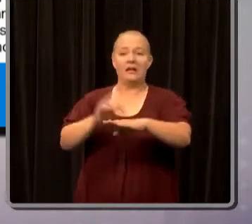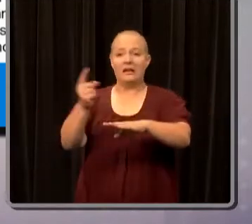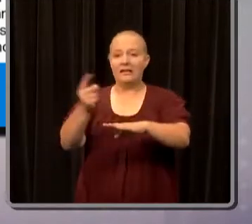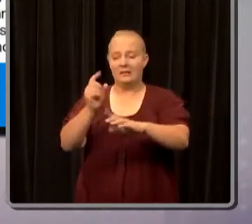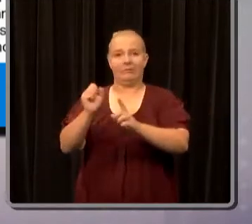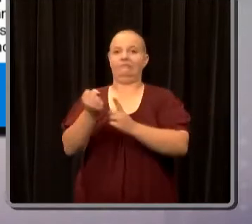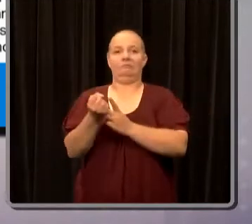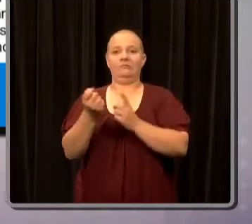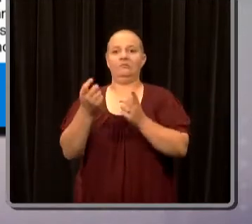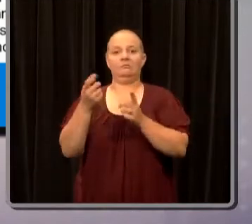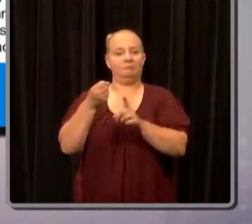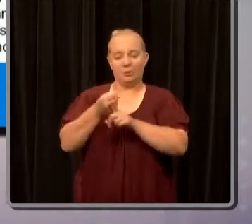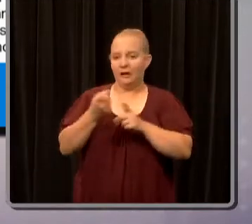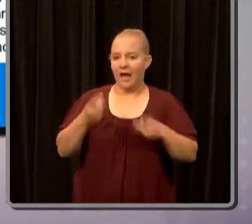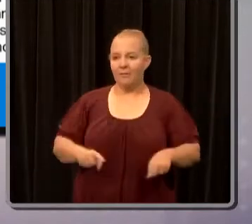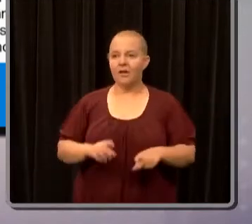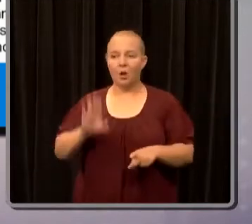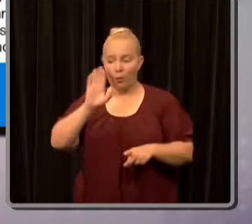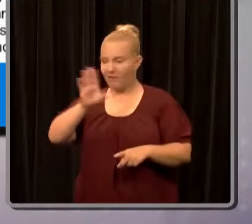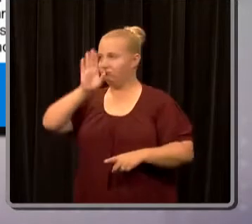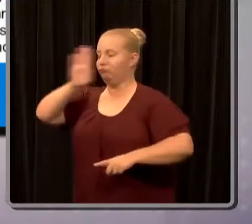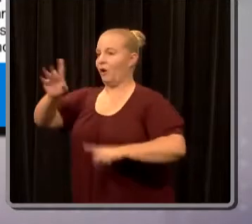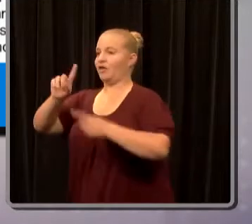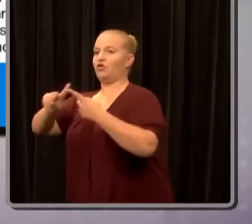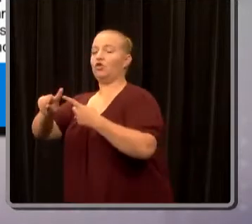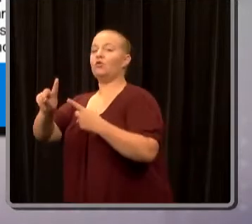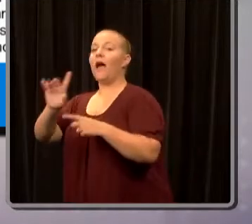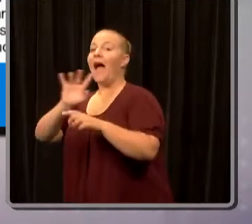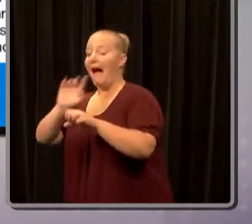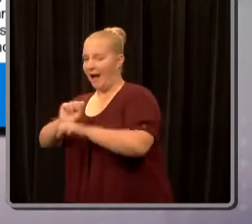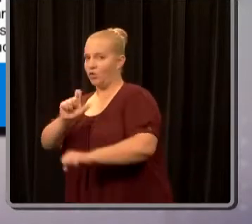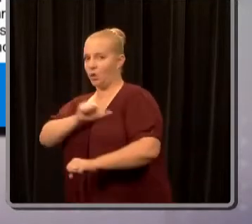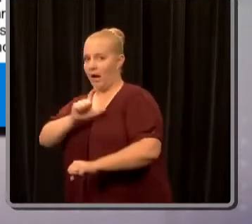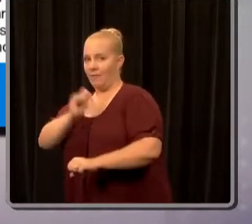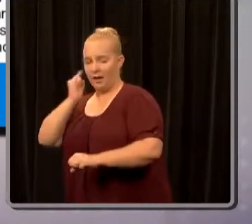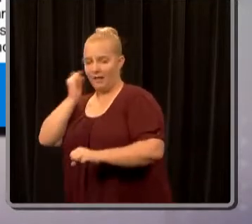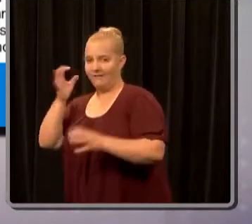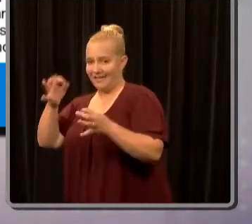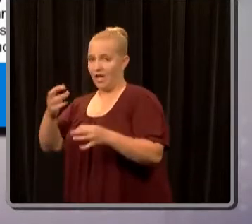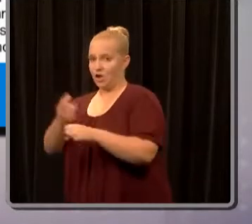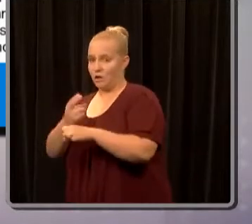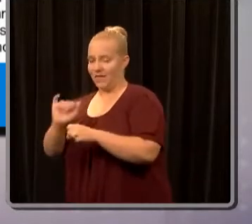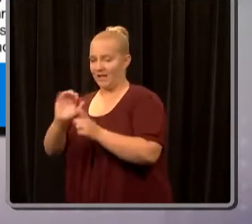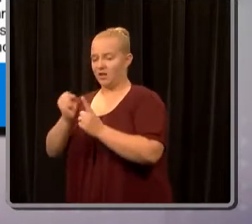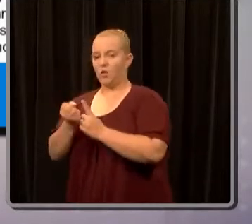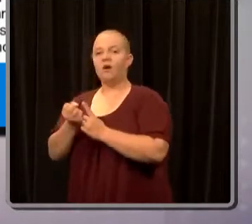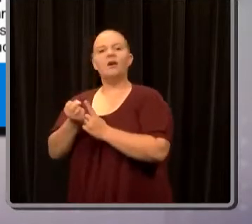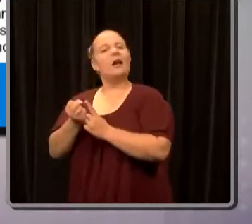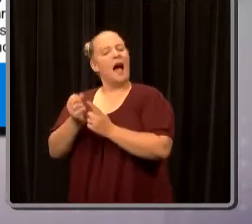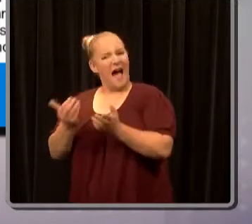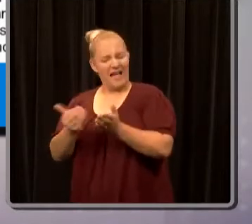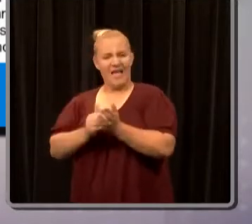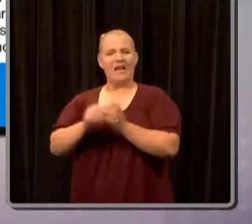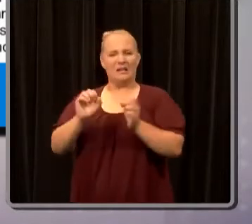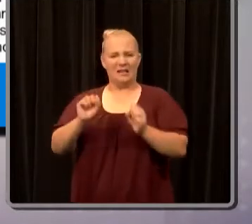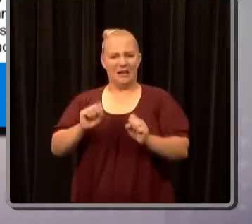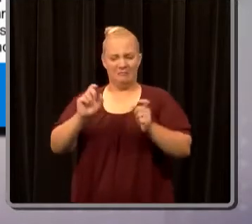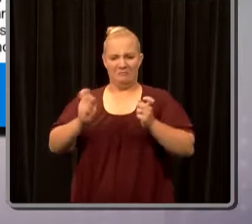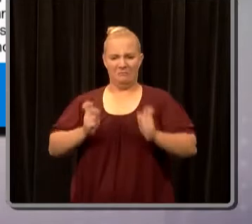It also has the capability to go directly to the authorities if we choose to utilize that function. So that's again very customizable, that we